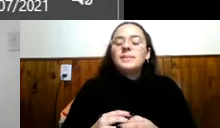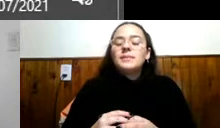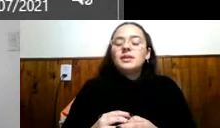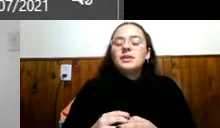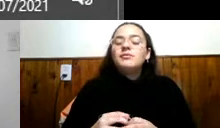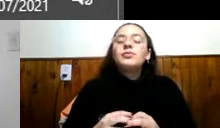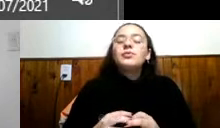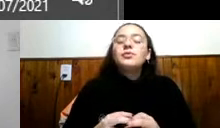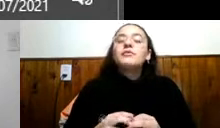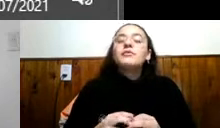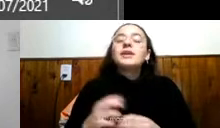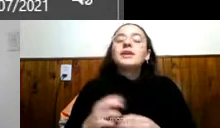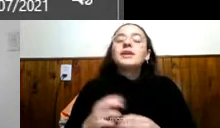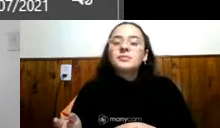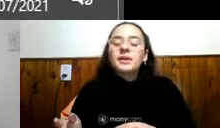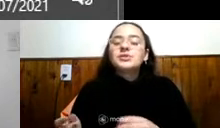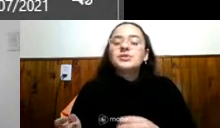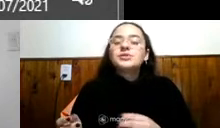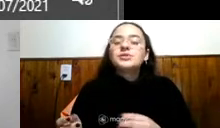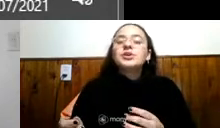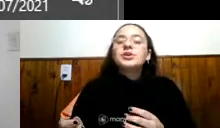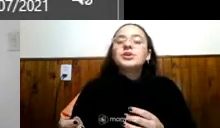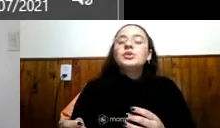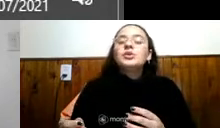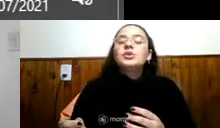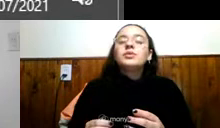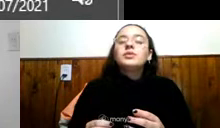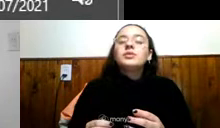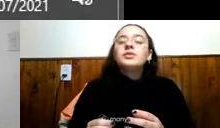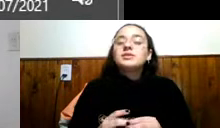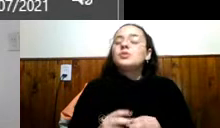if you don't forget information, you